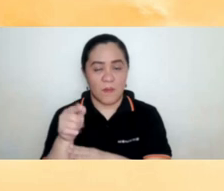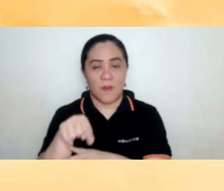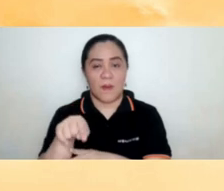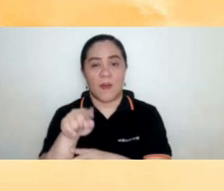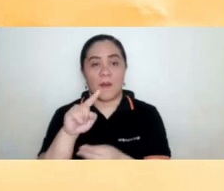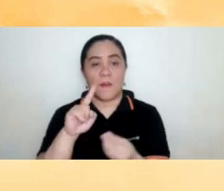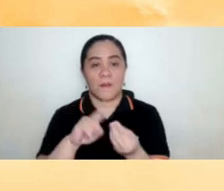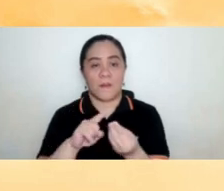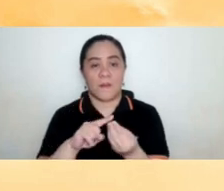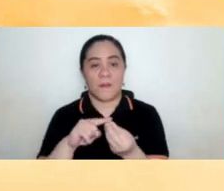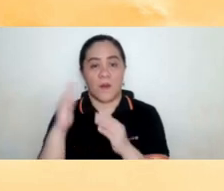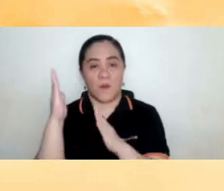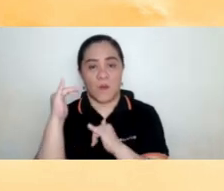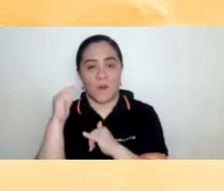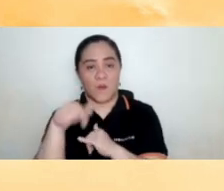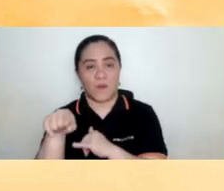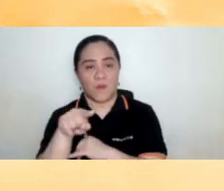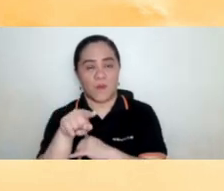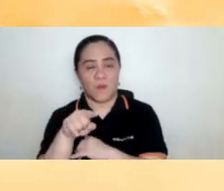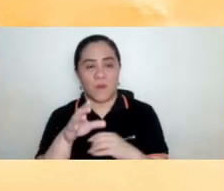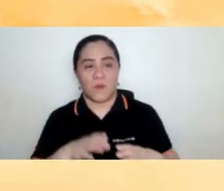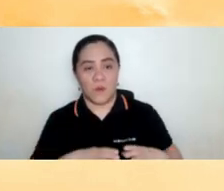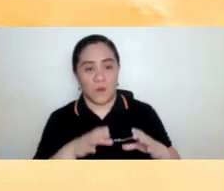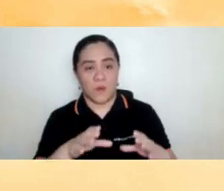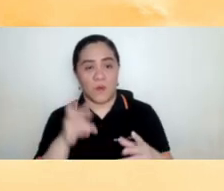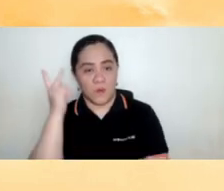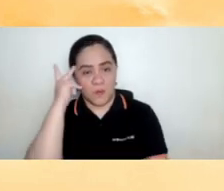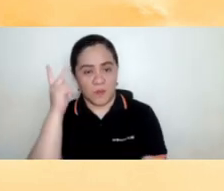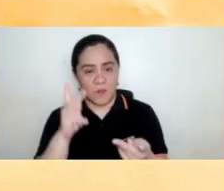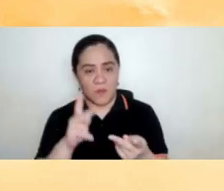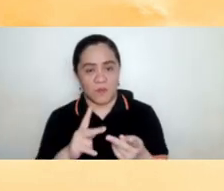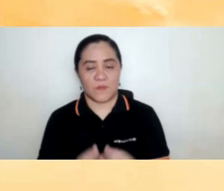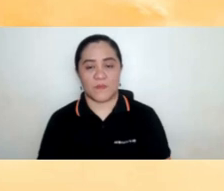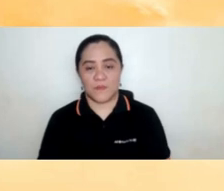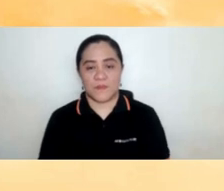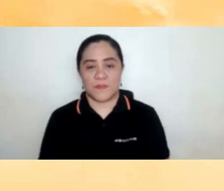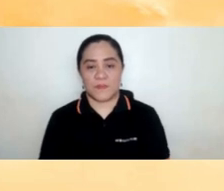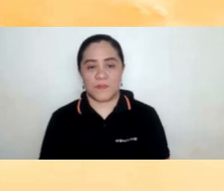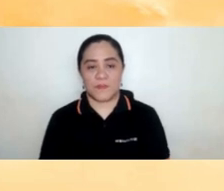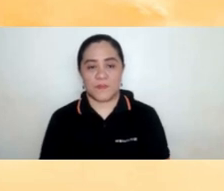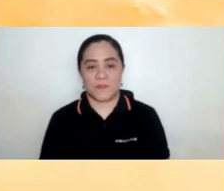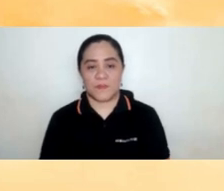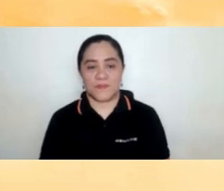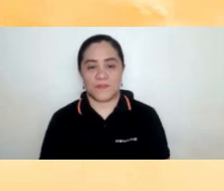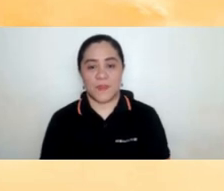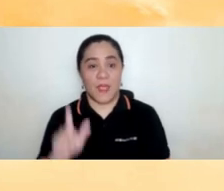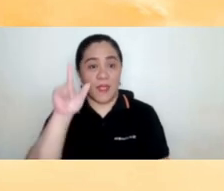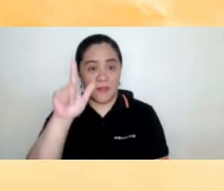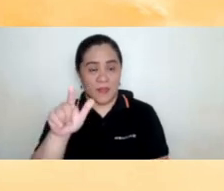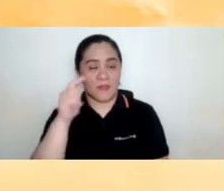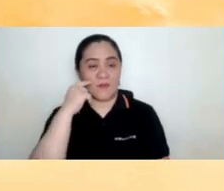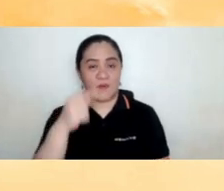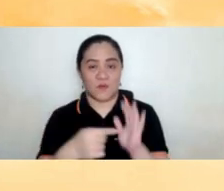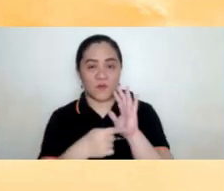for hope through compassion and purpose. Later, we will also launch some psychoeducation